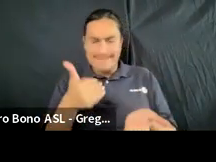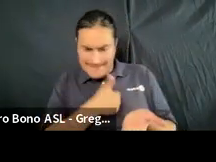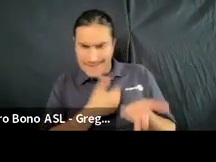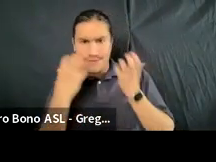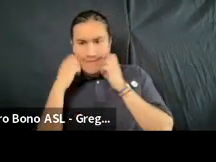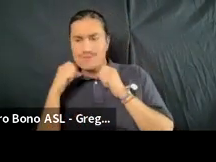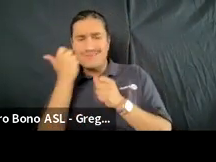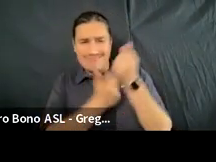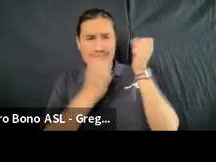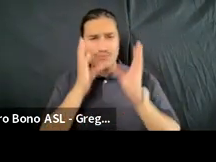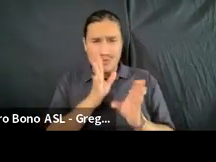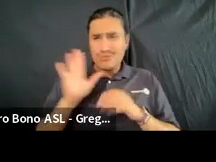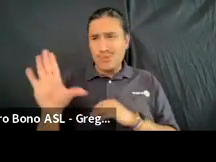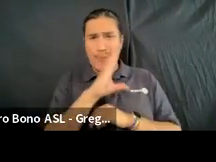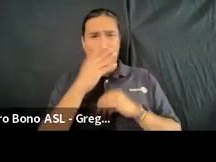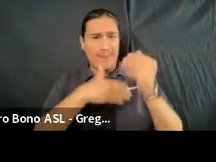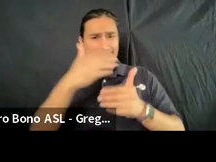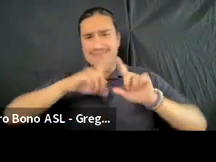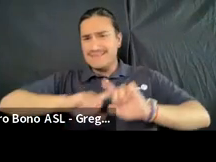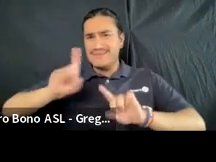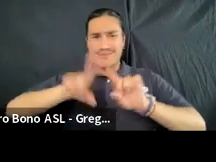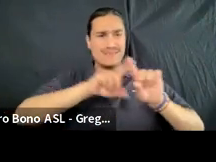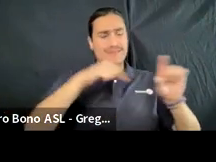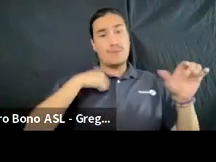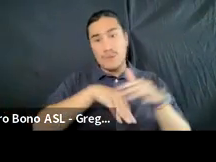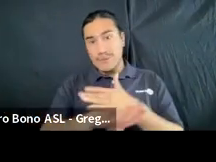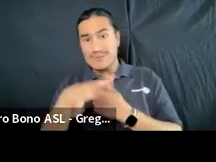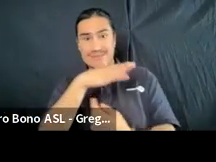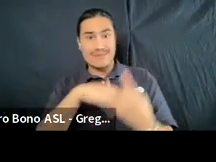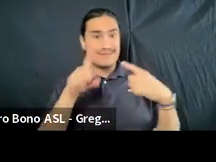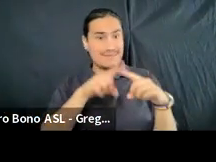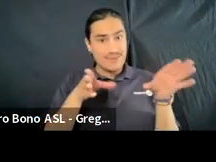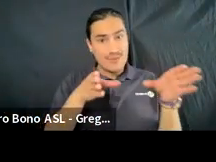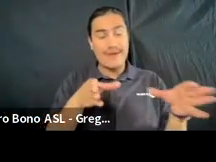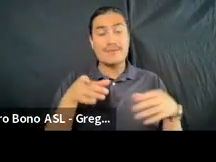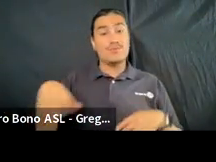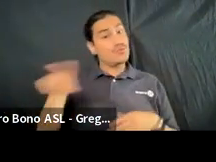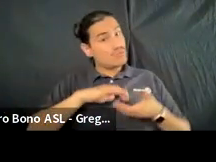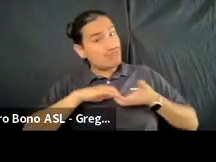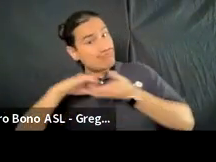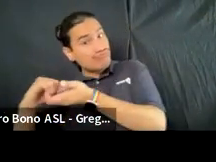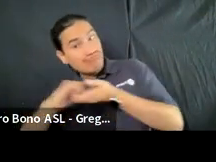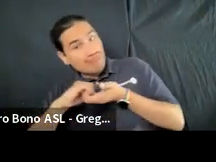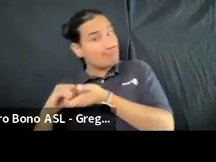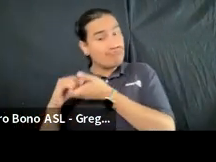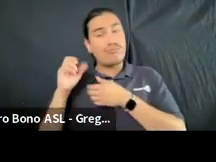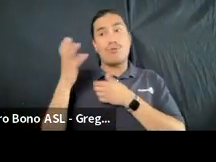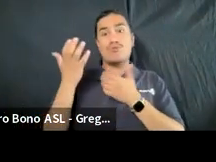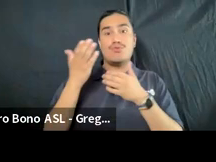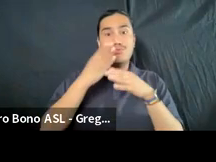is different. We all enter spaces in different ways. Do you make art collaboratively with other people? Are you devising